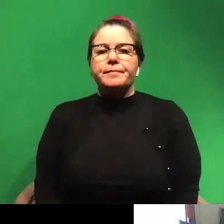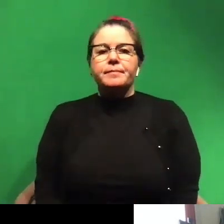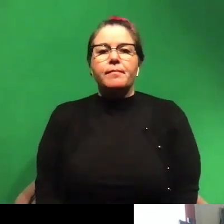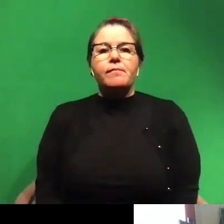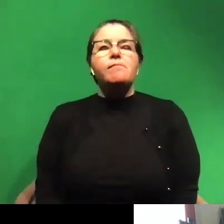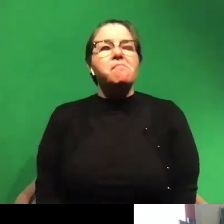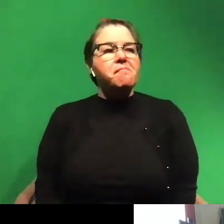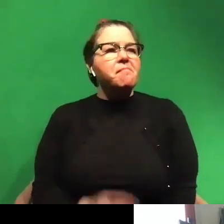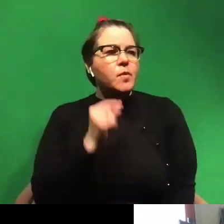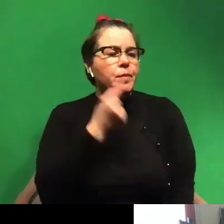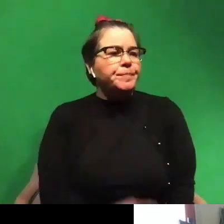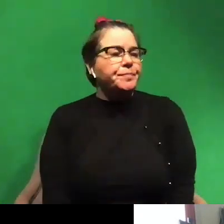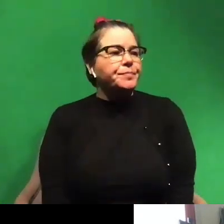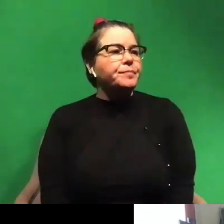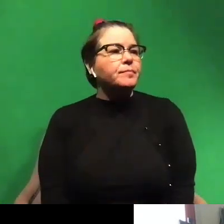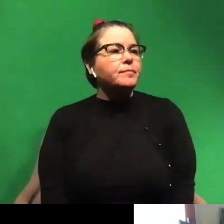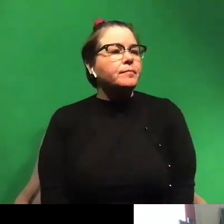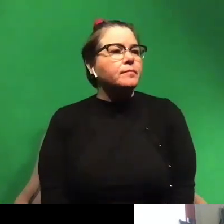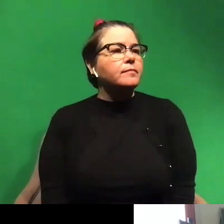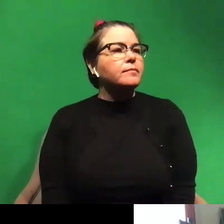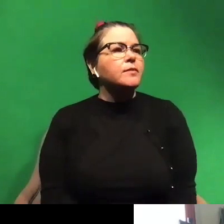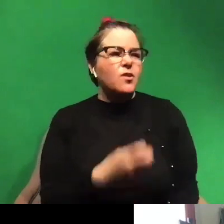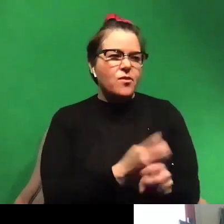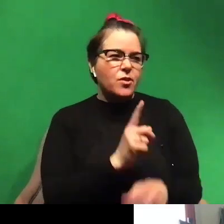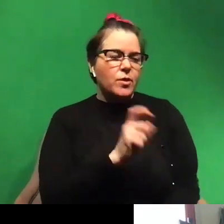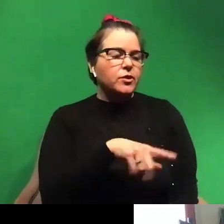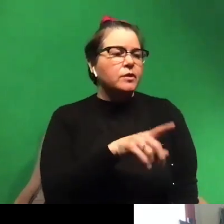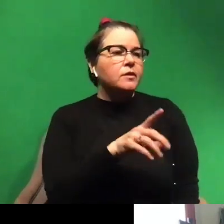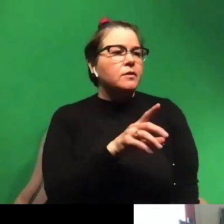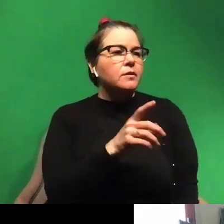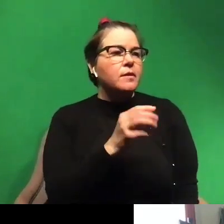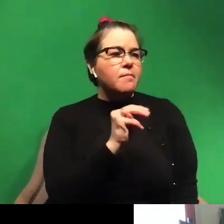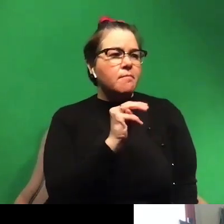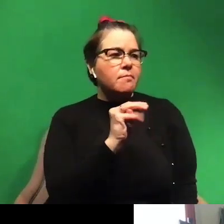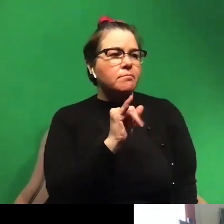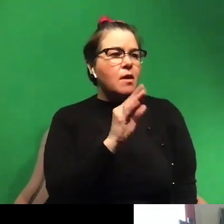Cool. Rafa, this is also a hard question, but what are microbes made of?